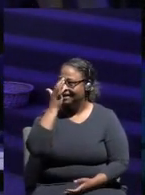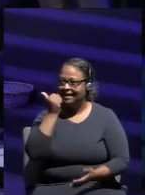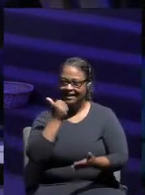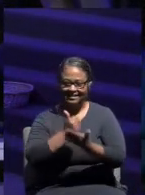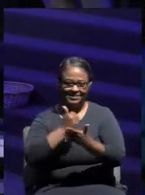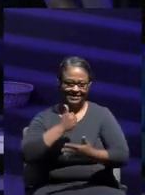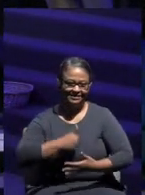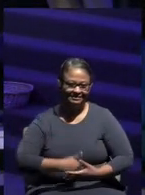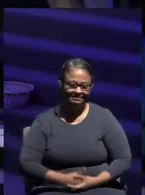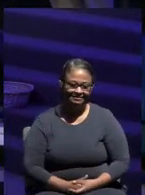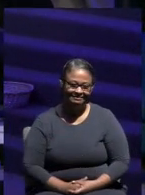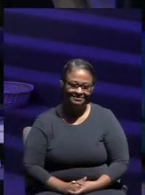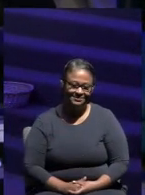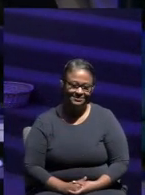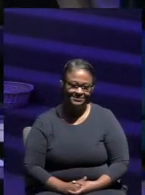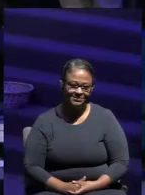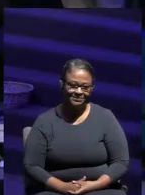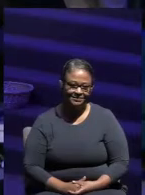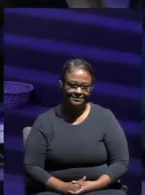Amen.